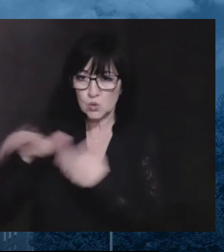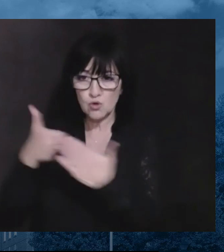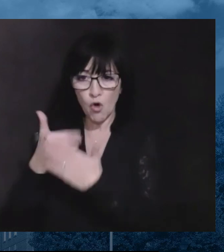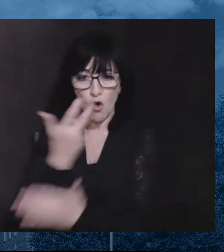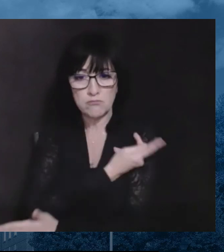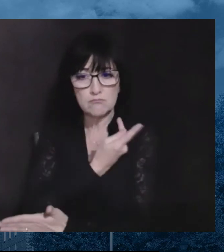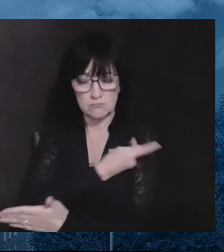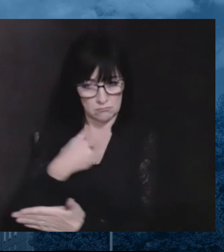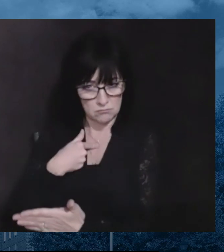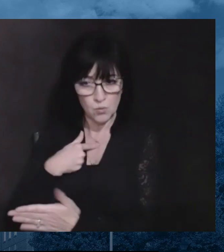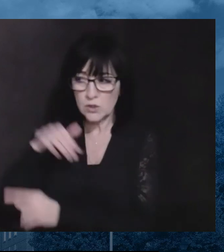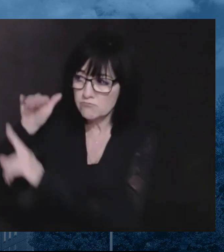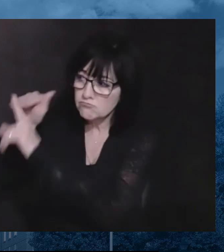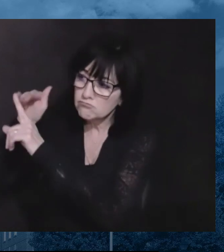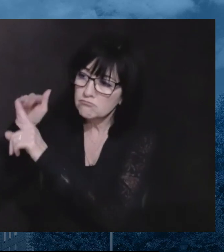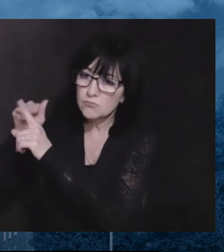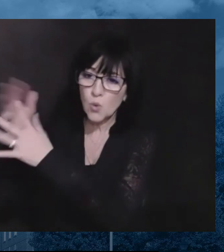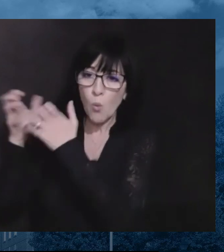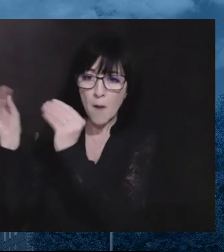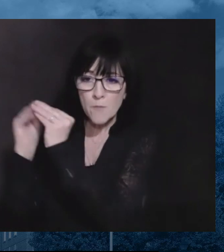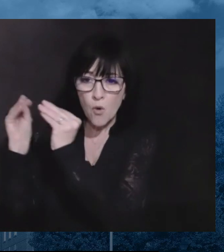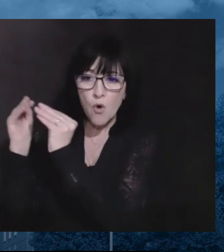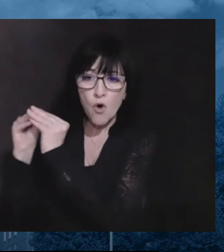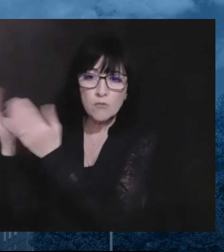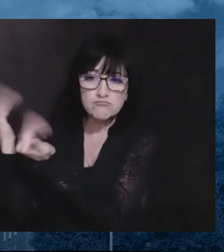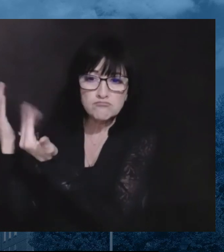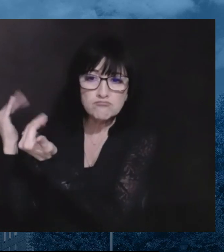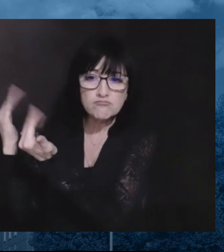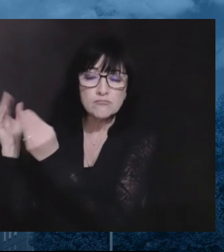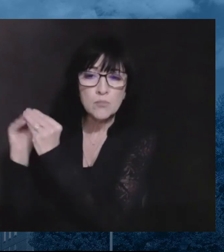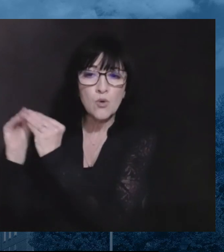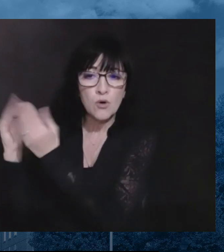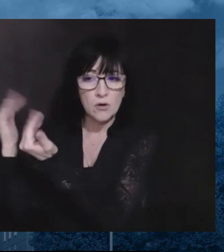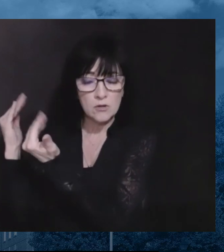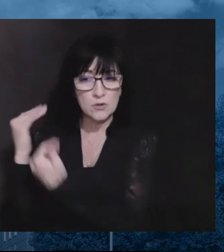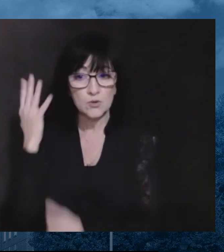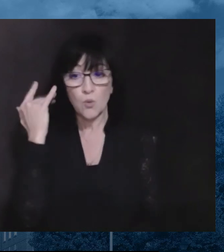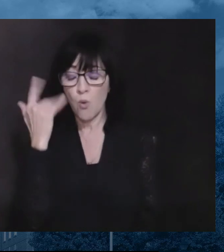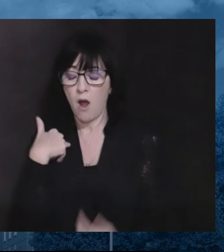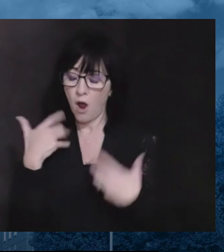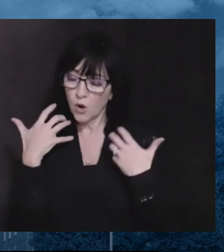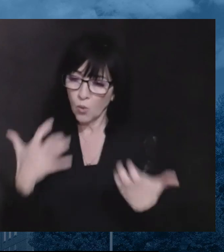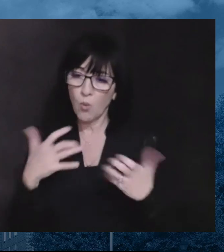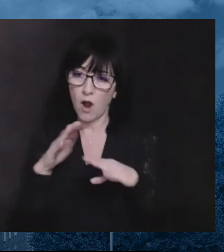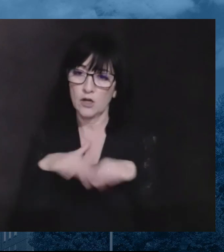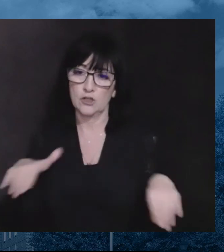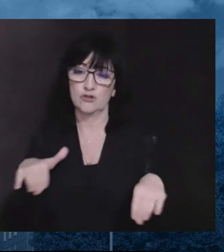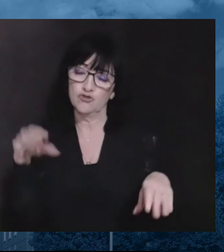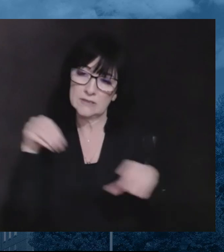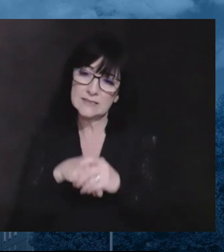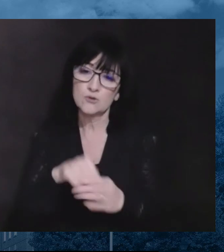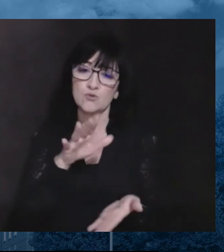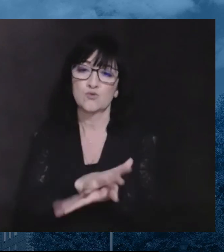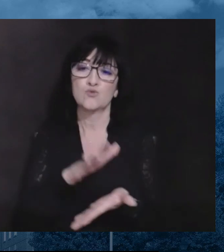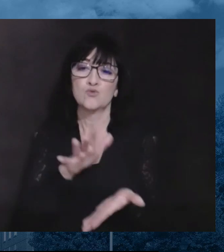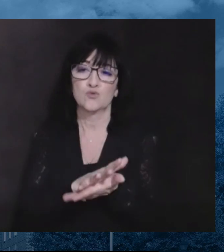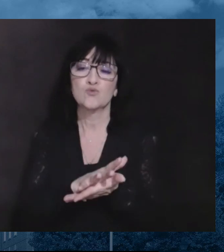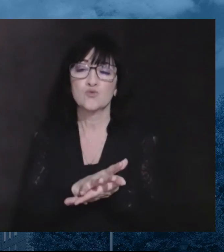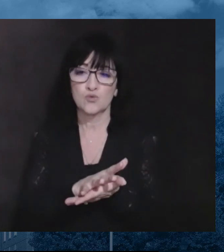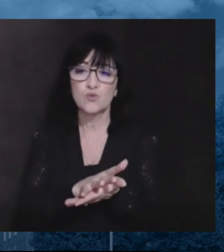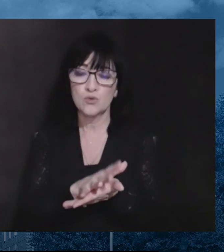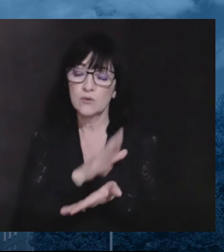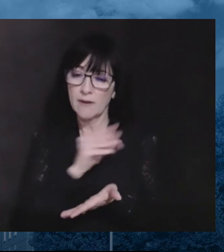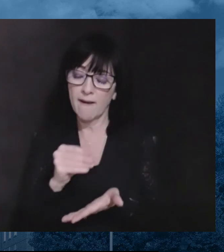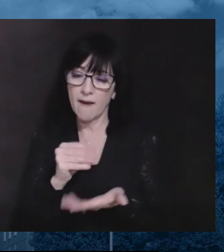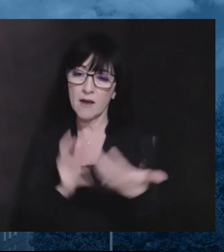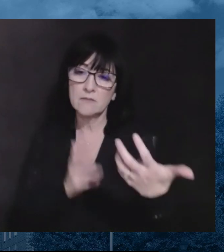that stage. I know we'll be getting children back in front of classrooms, and we'll be trying to accommodate all the parents who want